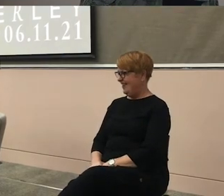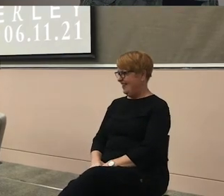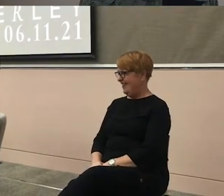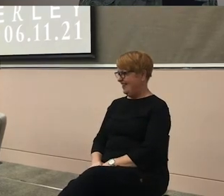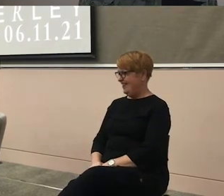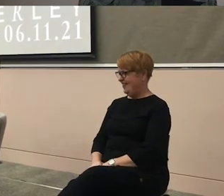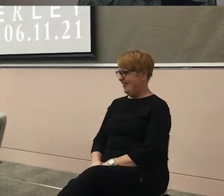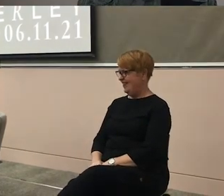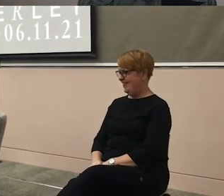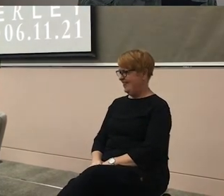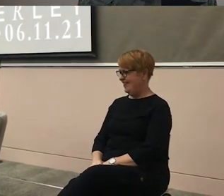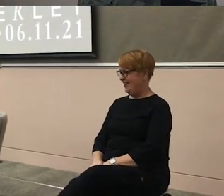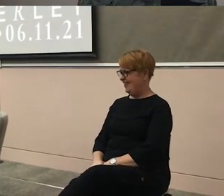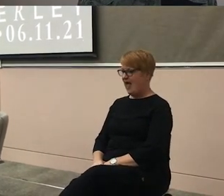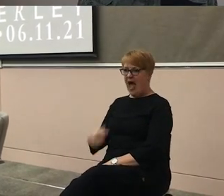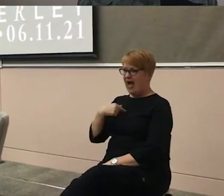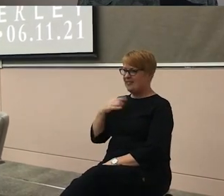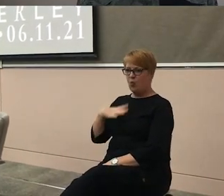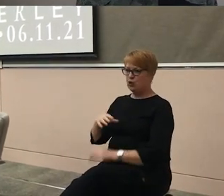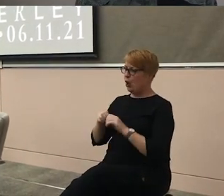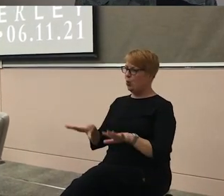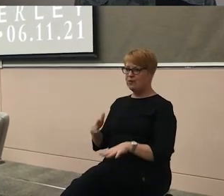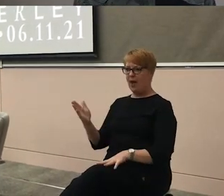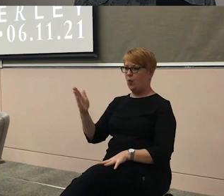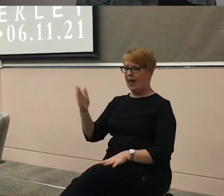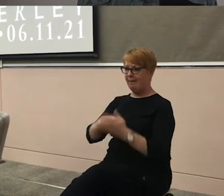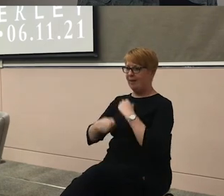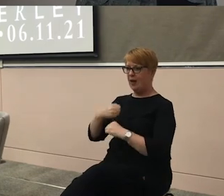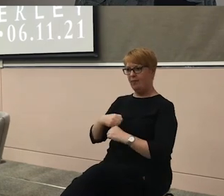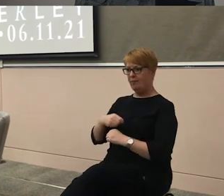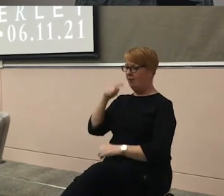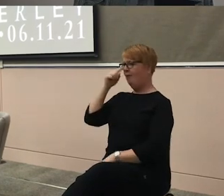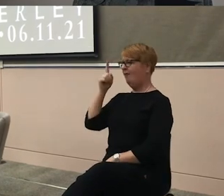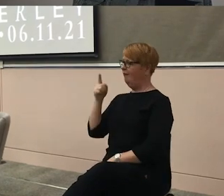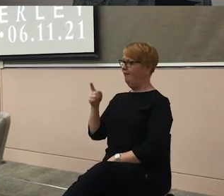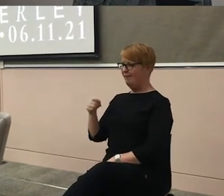you. I could lose my way in this artwork. But that is all about trust, isn't it? Yes.